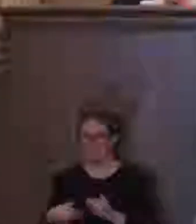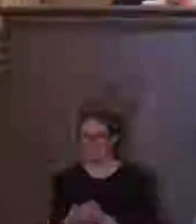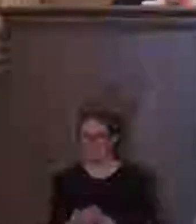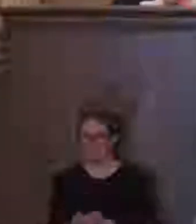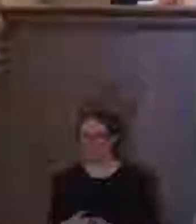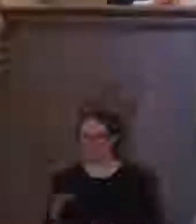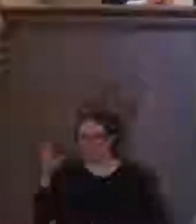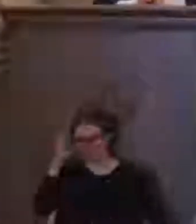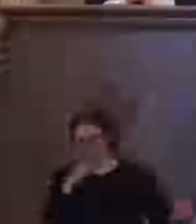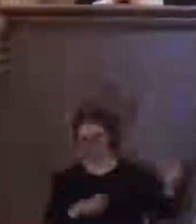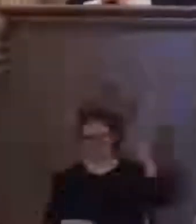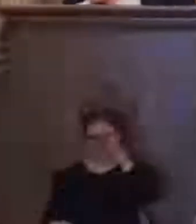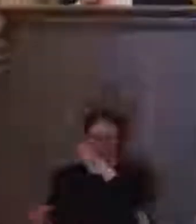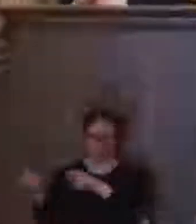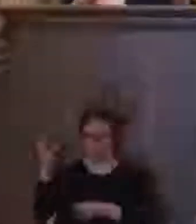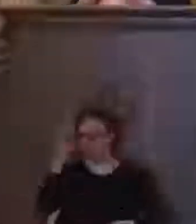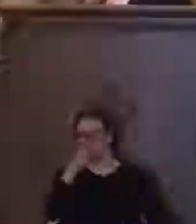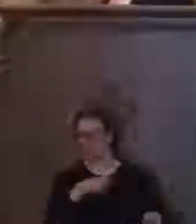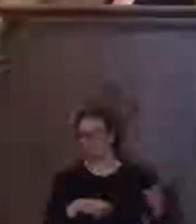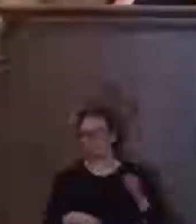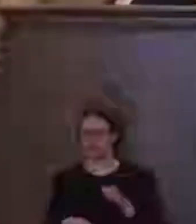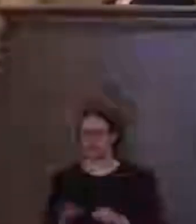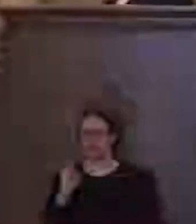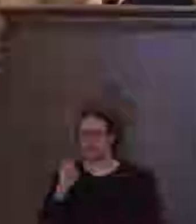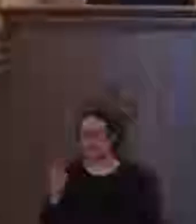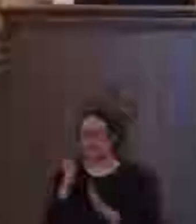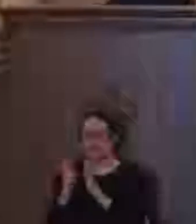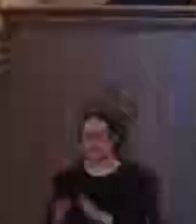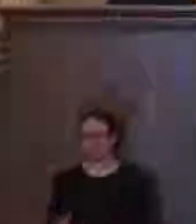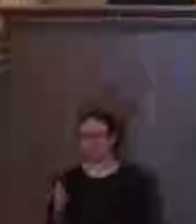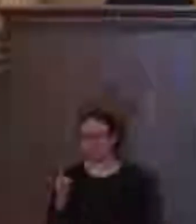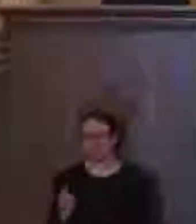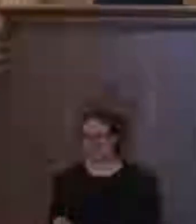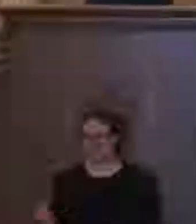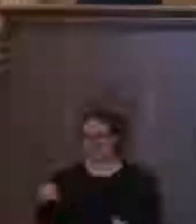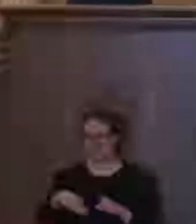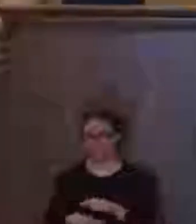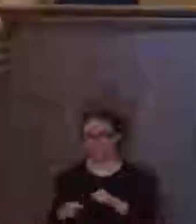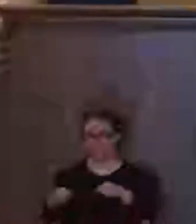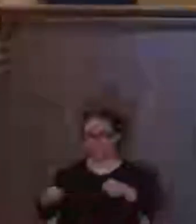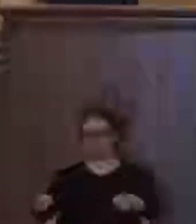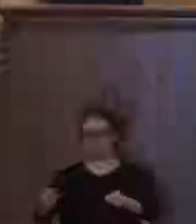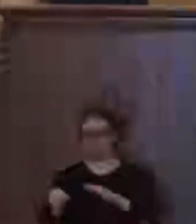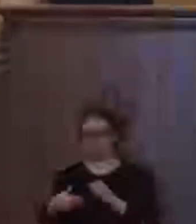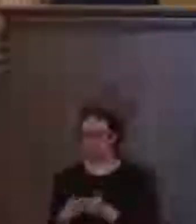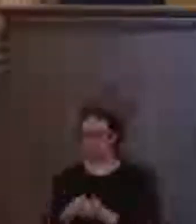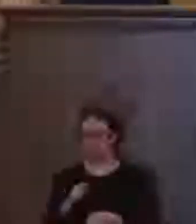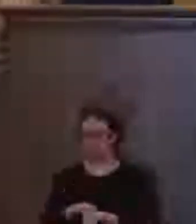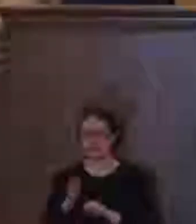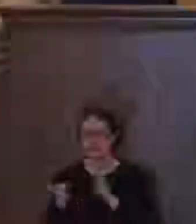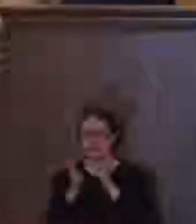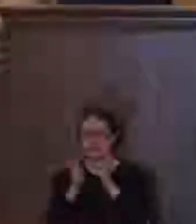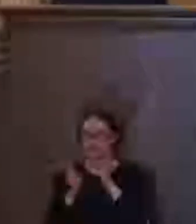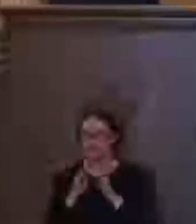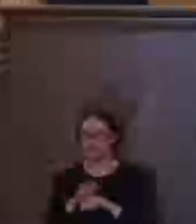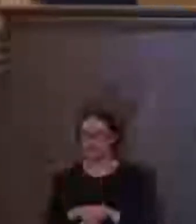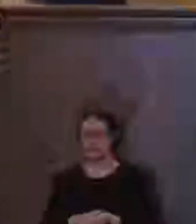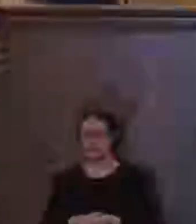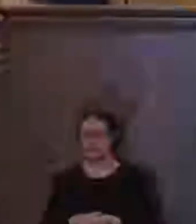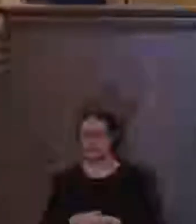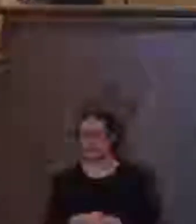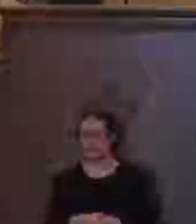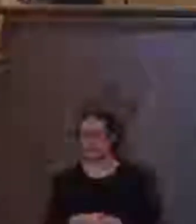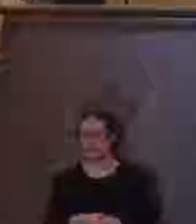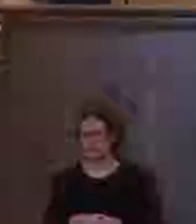through storm after storm. And you know, Pastor Driscoll, when he got in the car, the whole time he was talking,